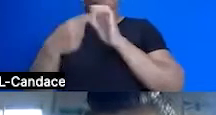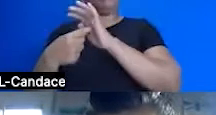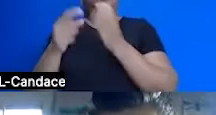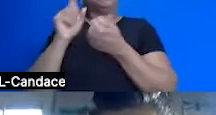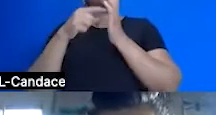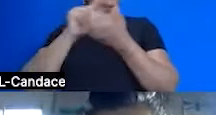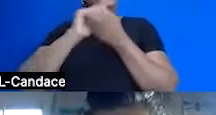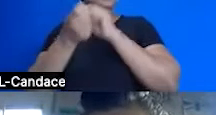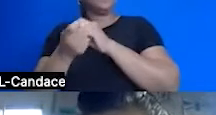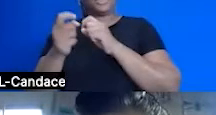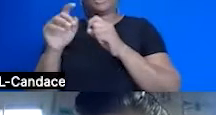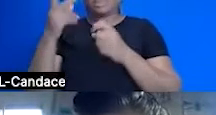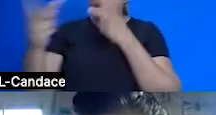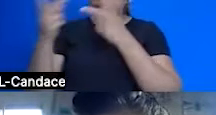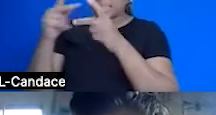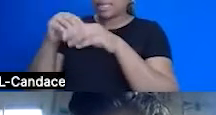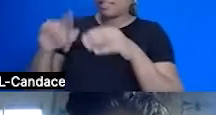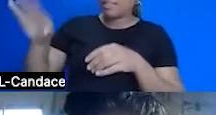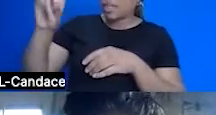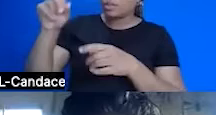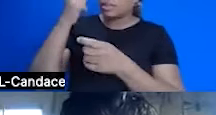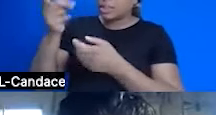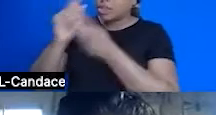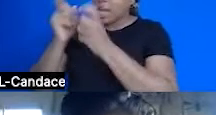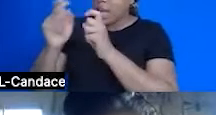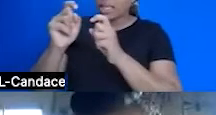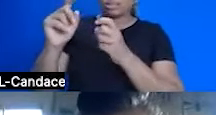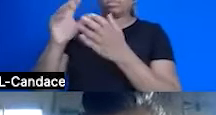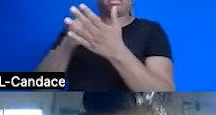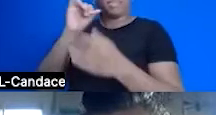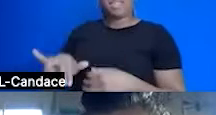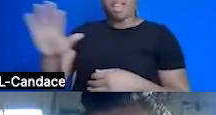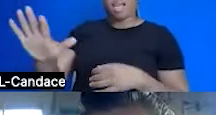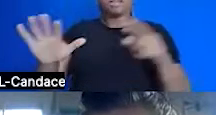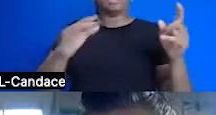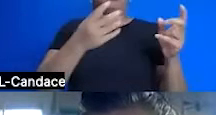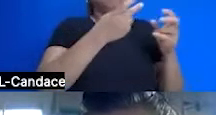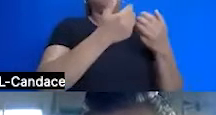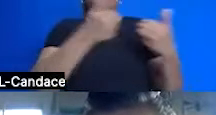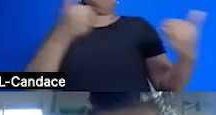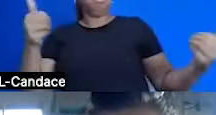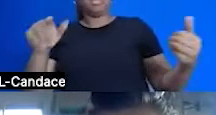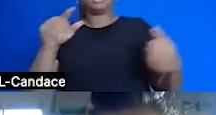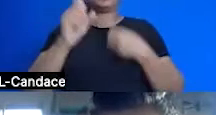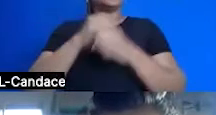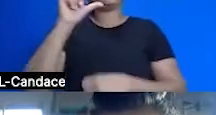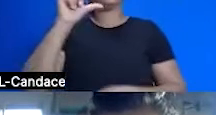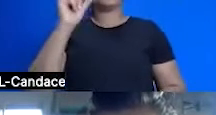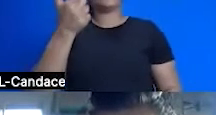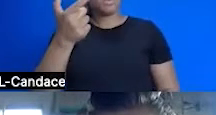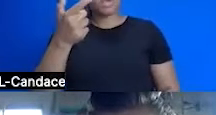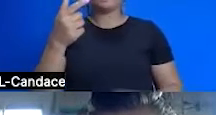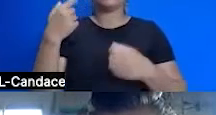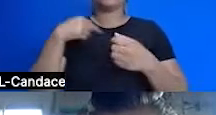field. And we were seeing other funders do this as well. So then in 2021, we re-engaged the field